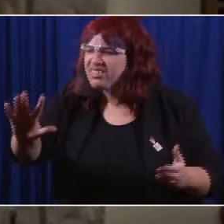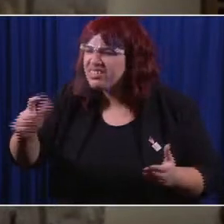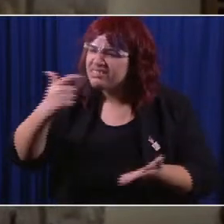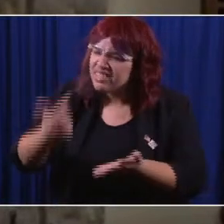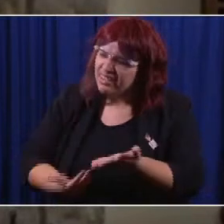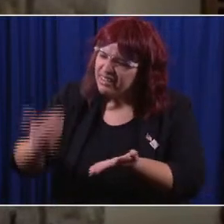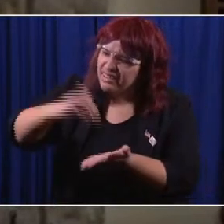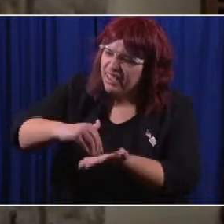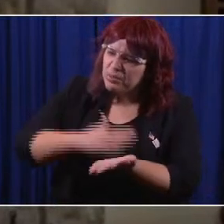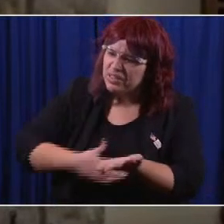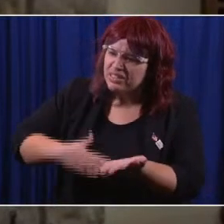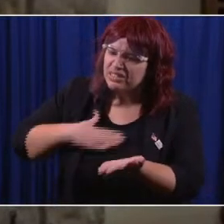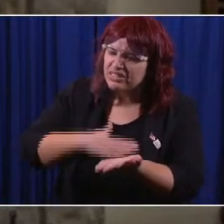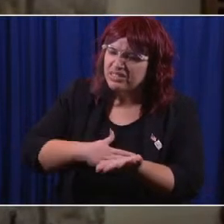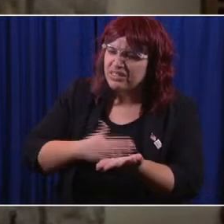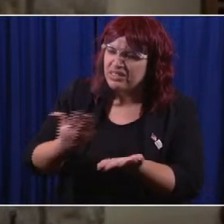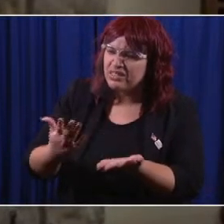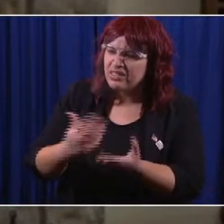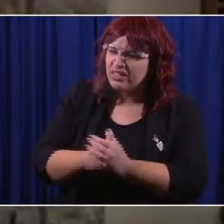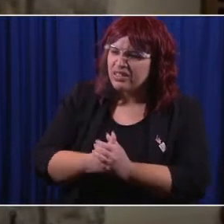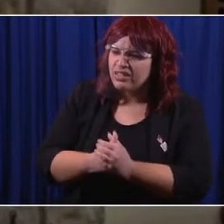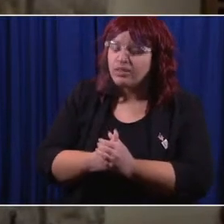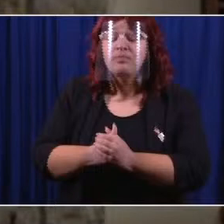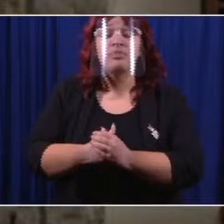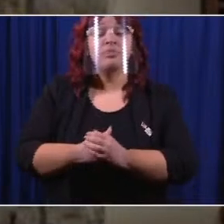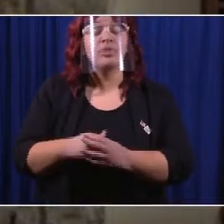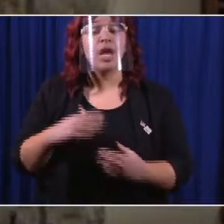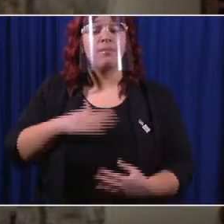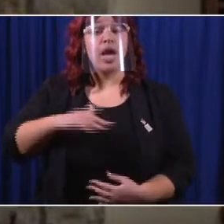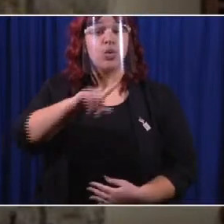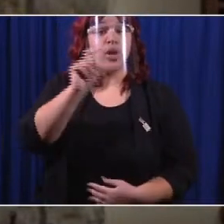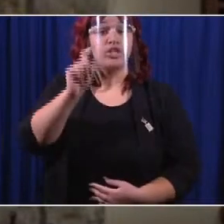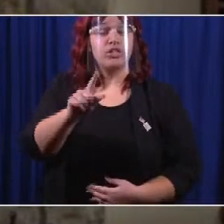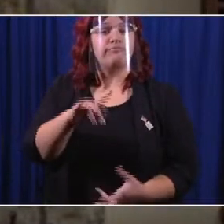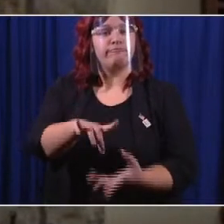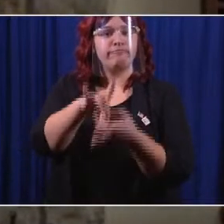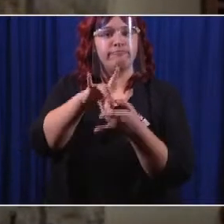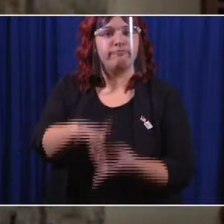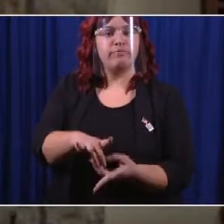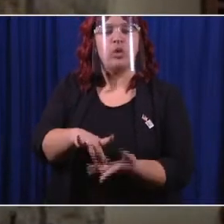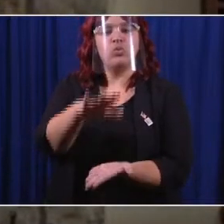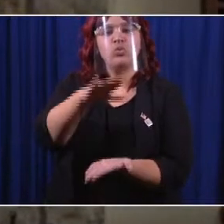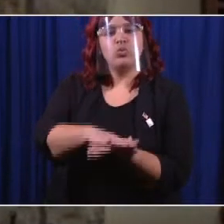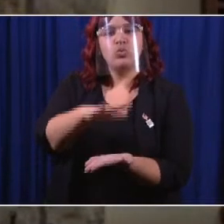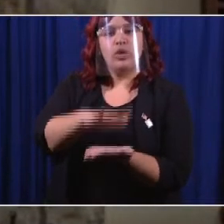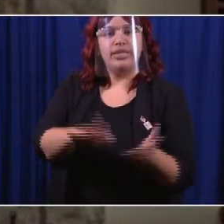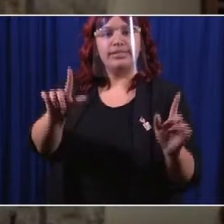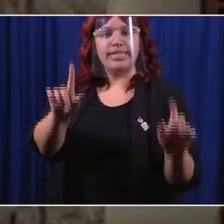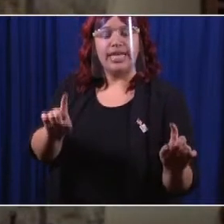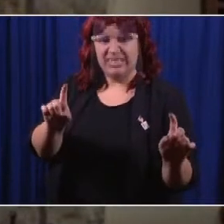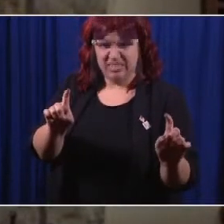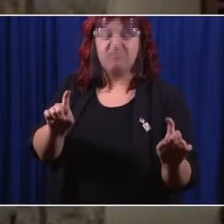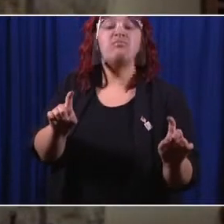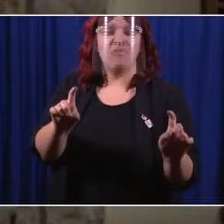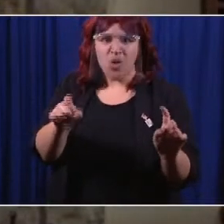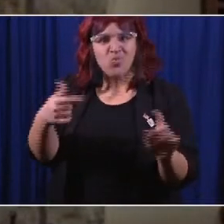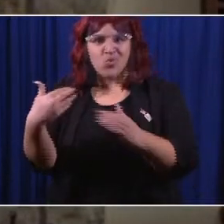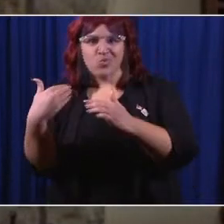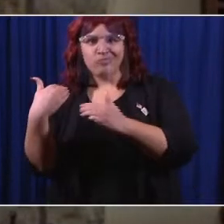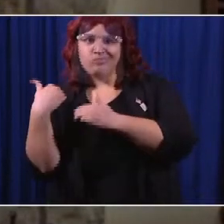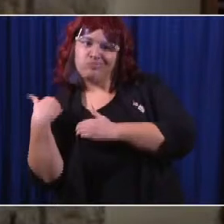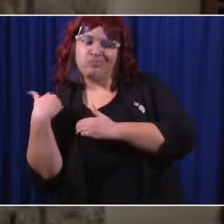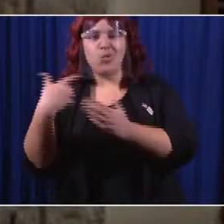that question again. The question was, will you be willing to waive the accountability standards that go with state testing,